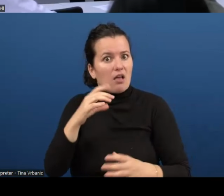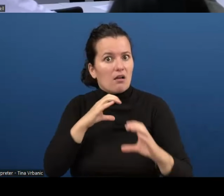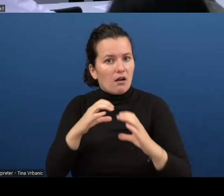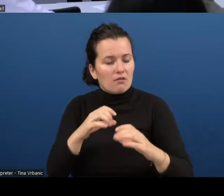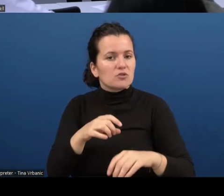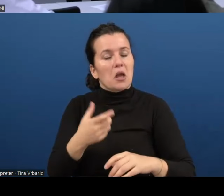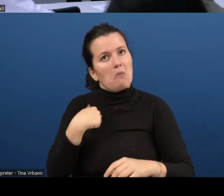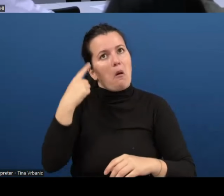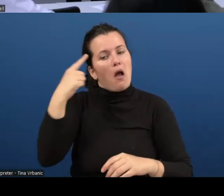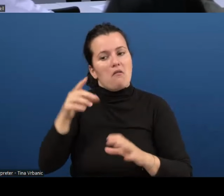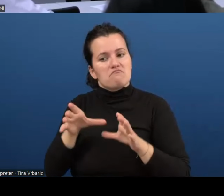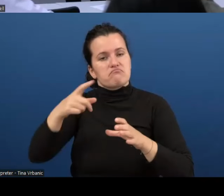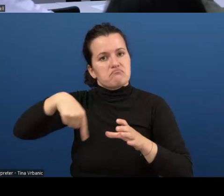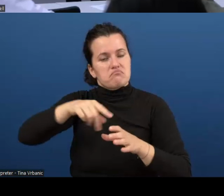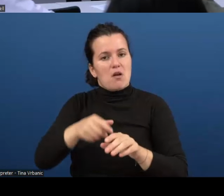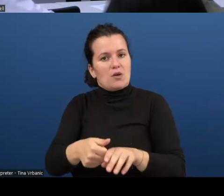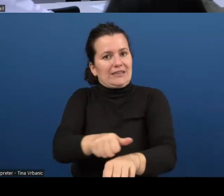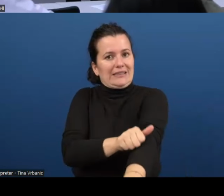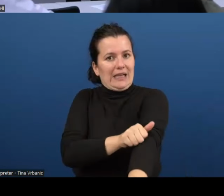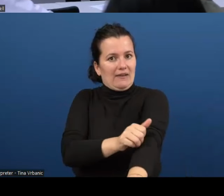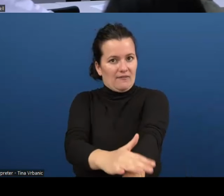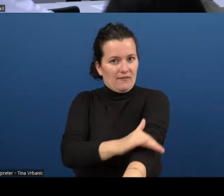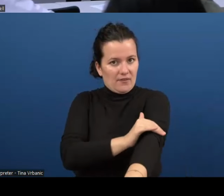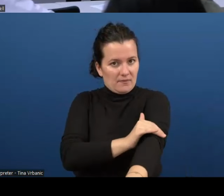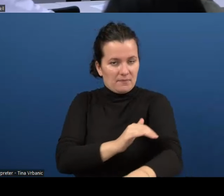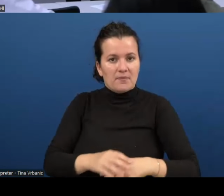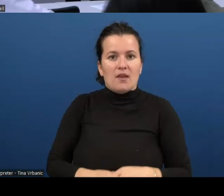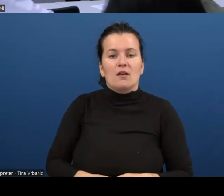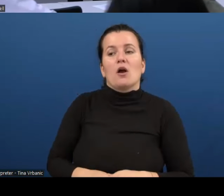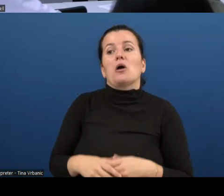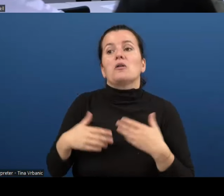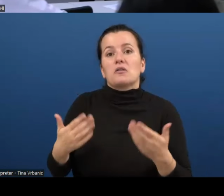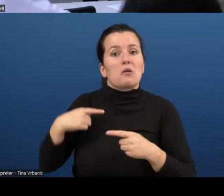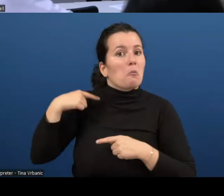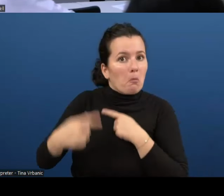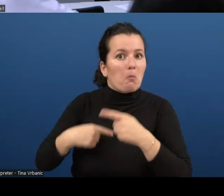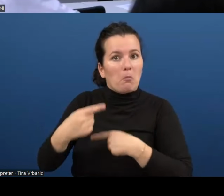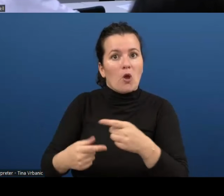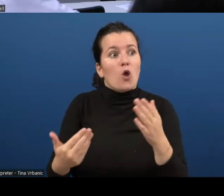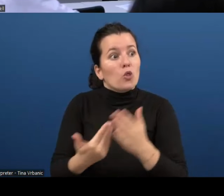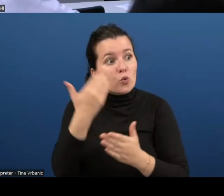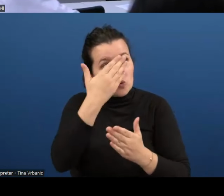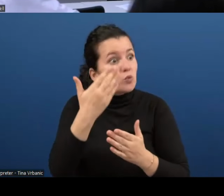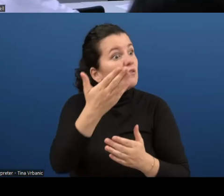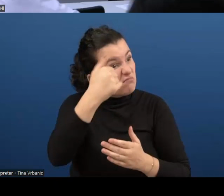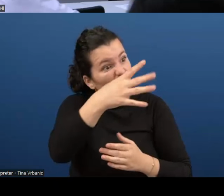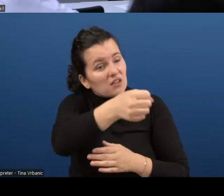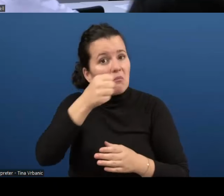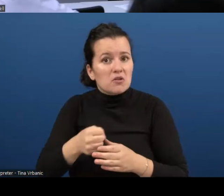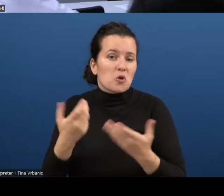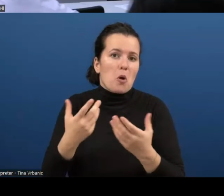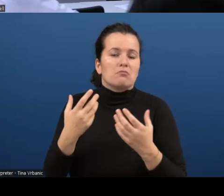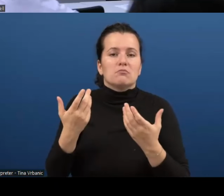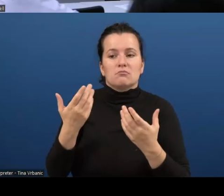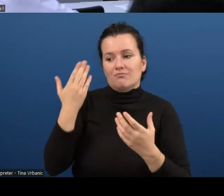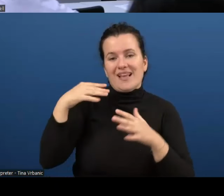of years, and every time they try to find new students, follow up. So in September, some new students started and